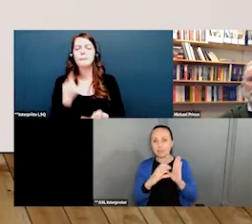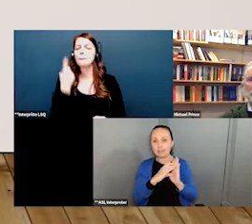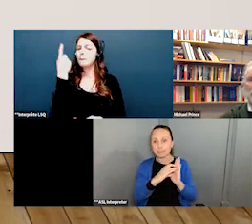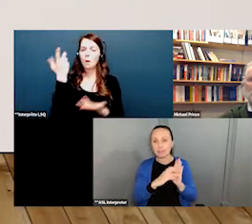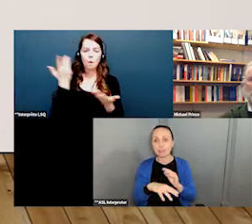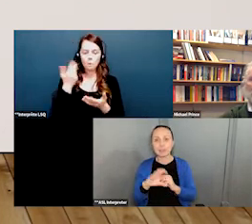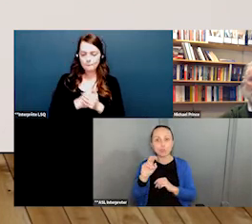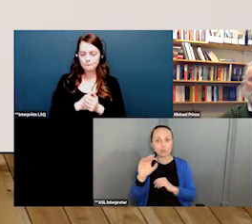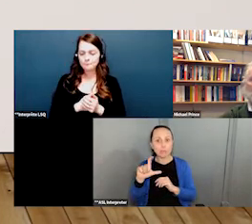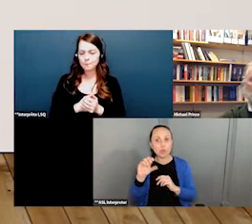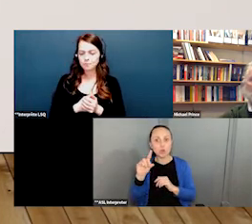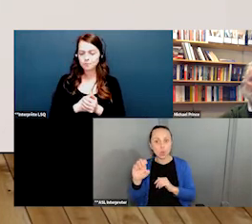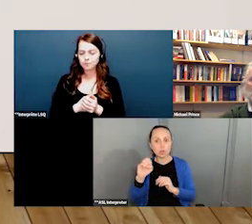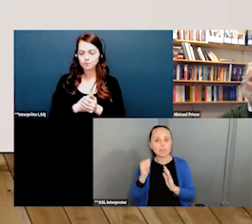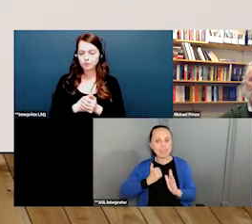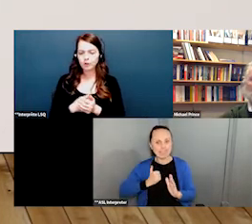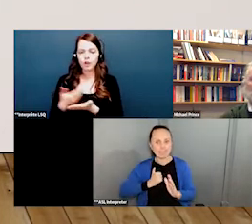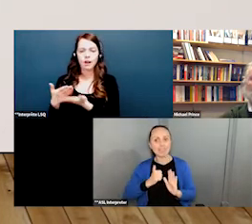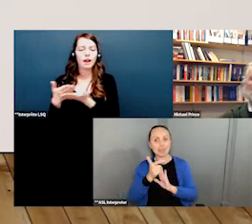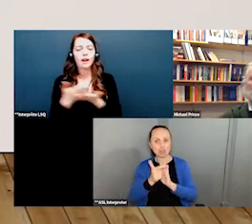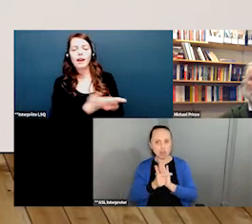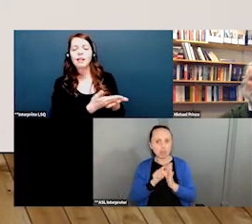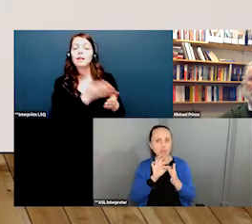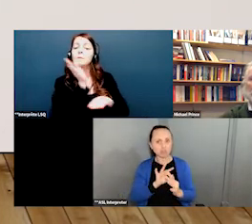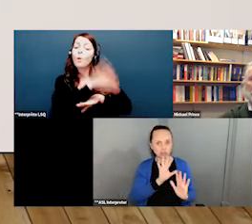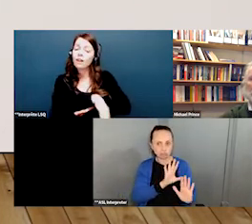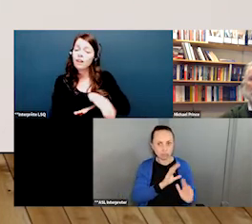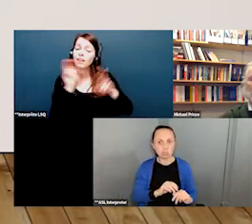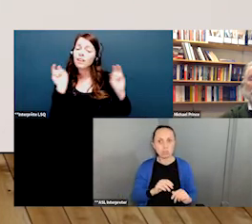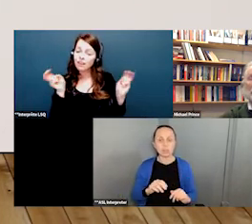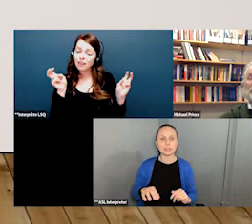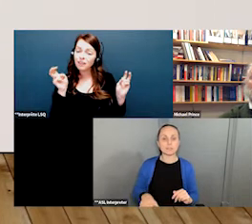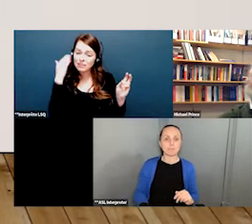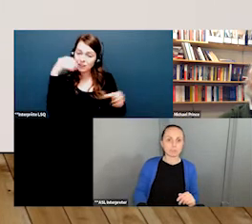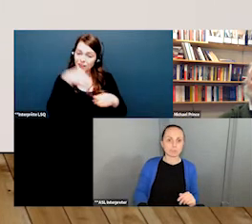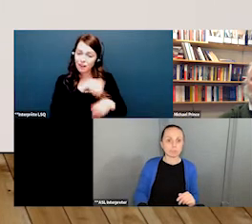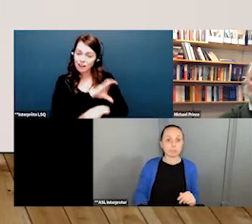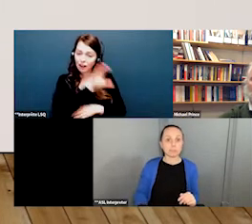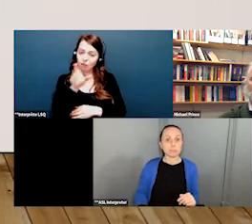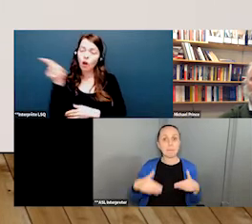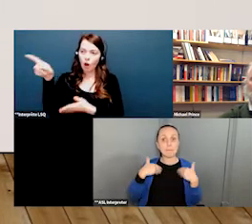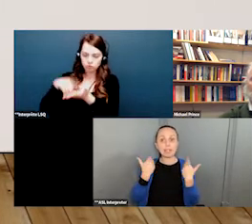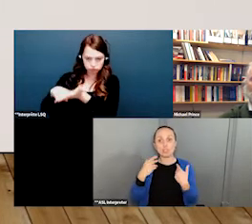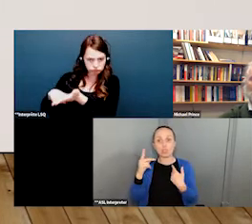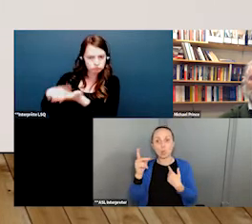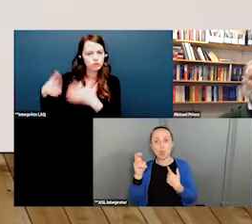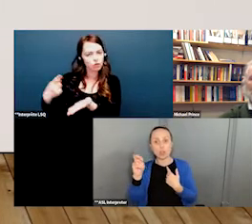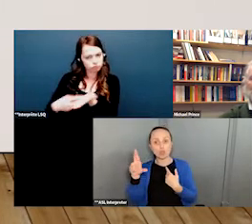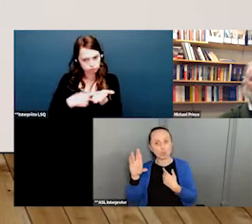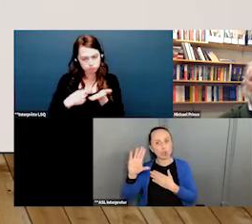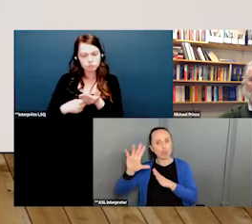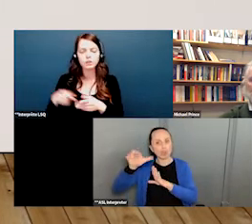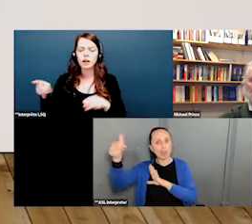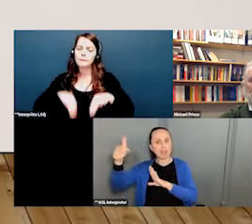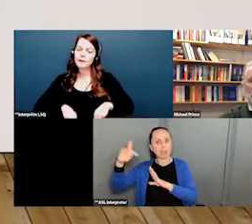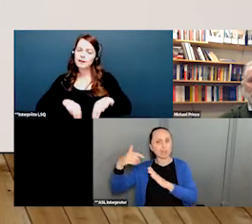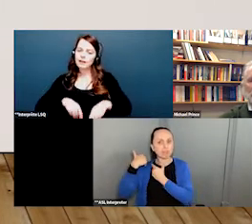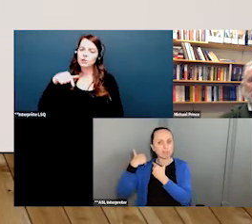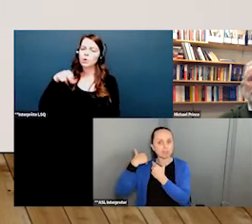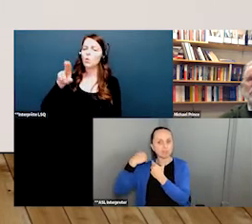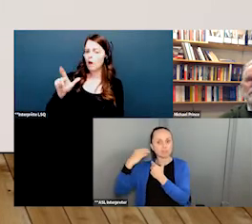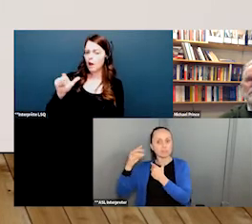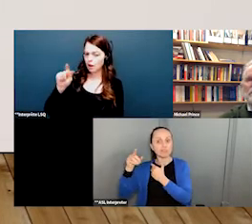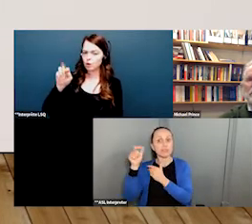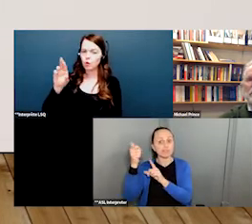sections of the Criminal Code of Canada and the legislation on that. Minister Qualtrough, in some of her other responsibilities,